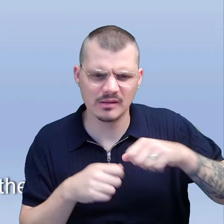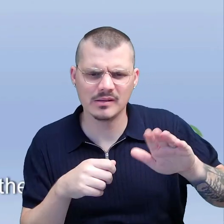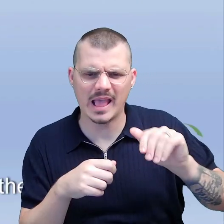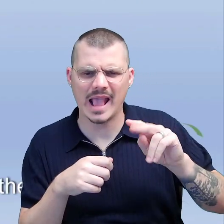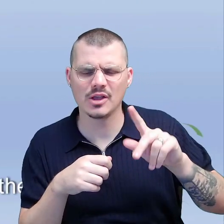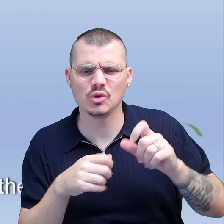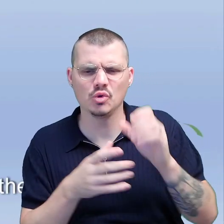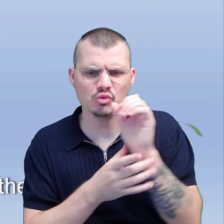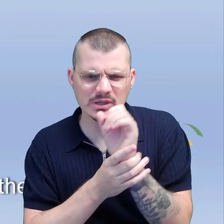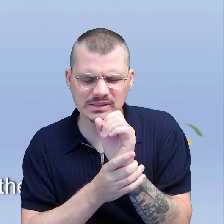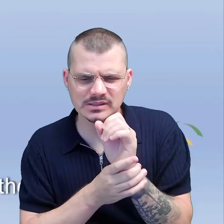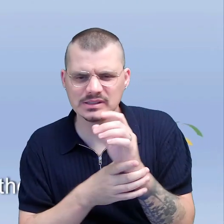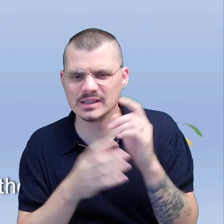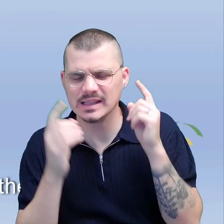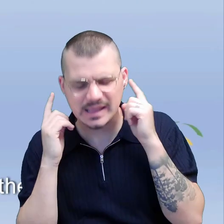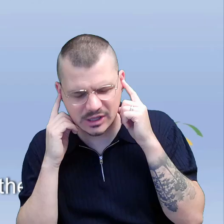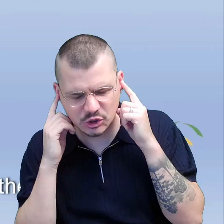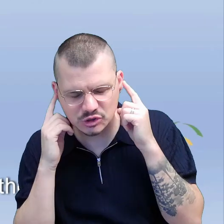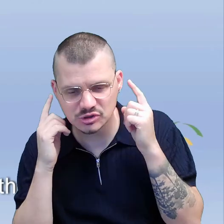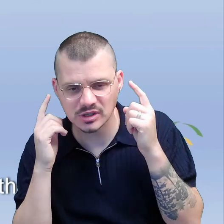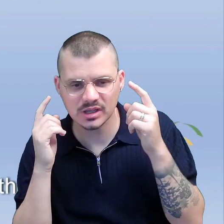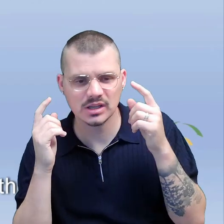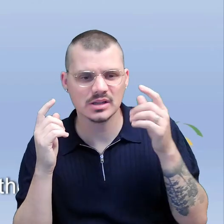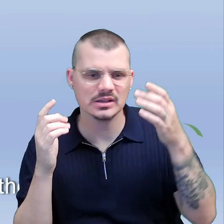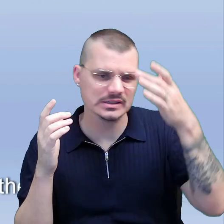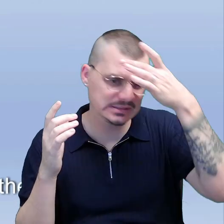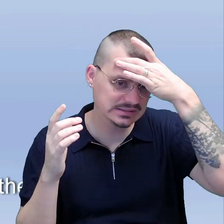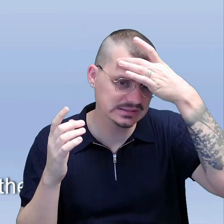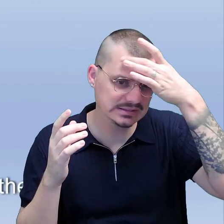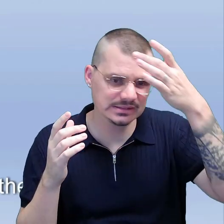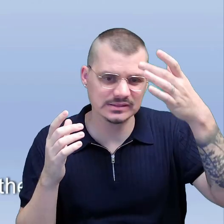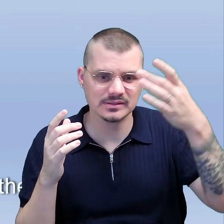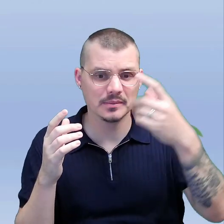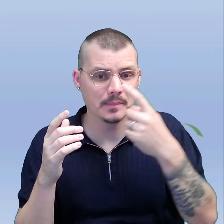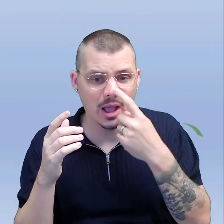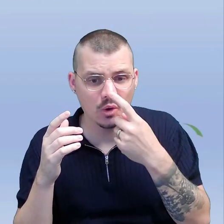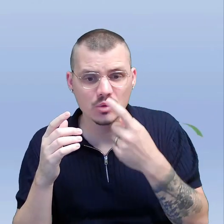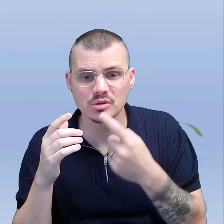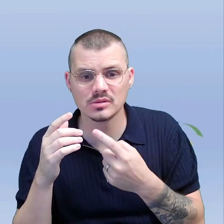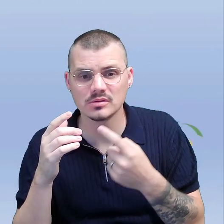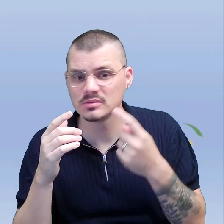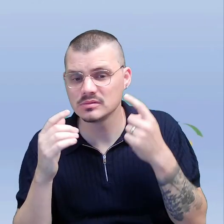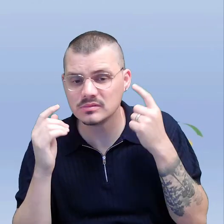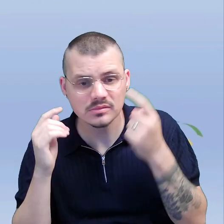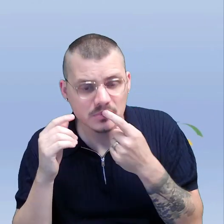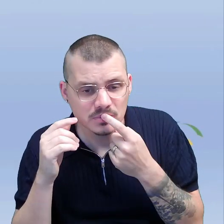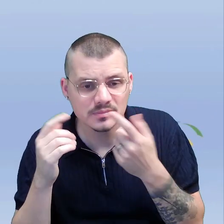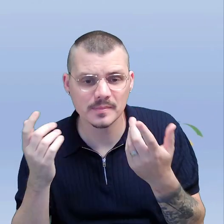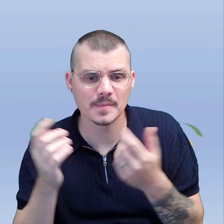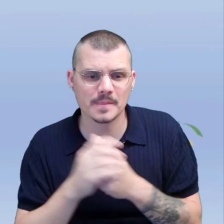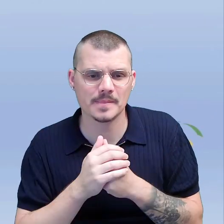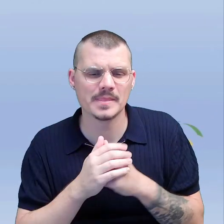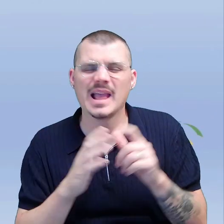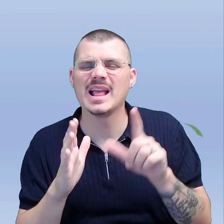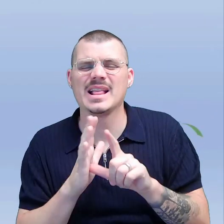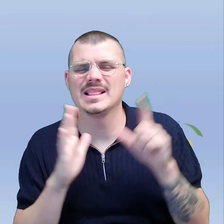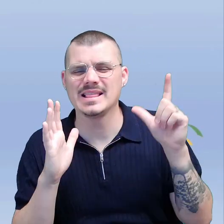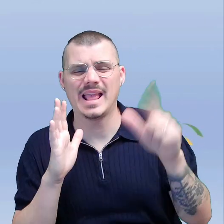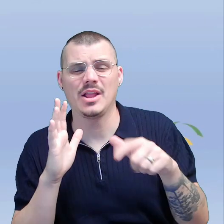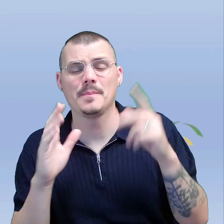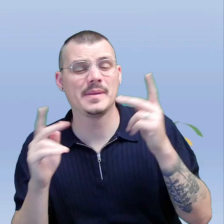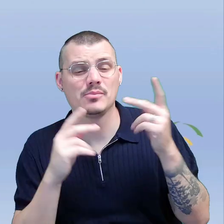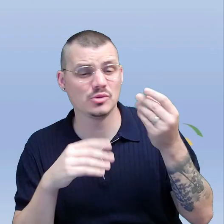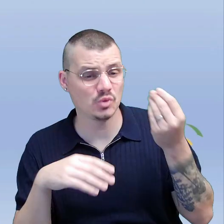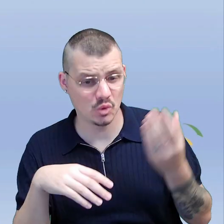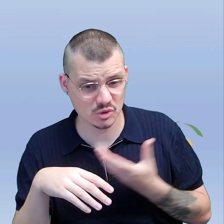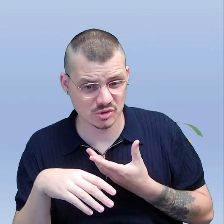their ankles or wrists or ears or other openings, their mouth, their nose. Later